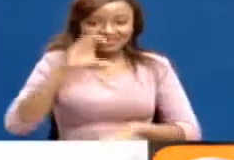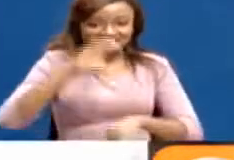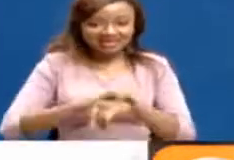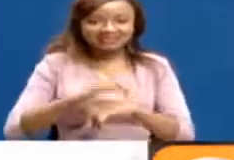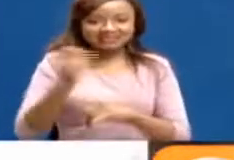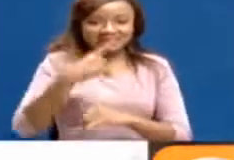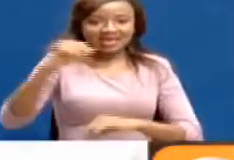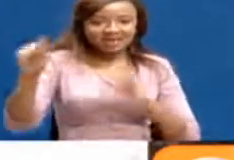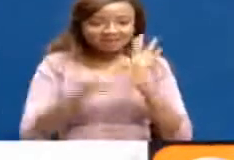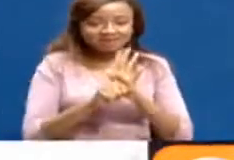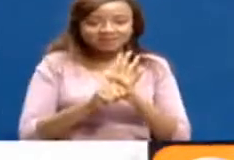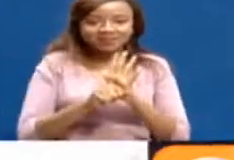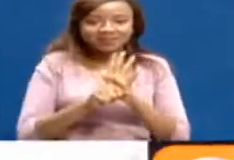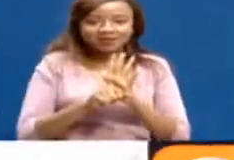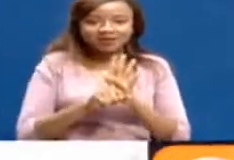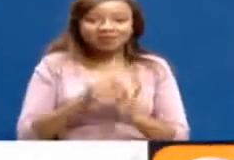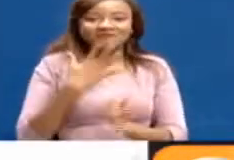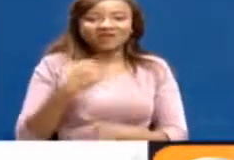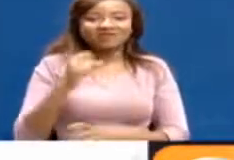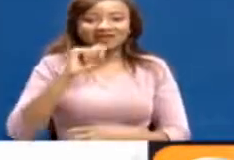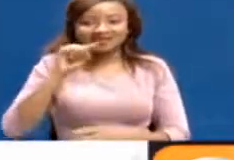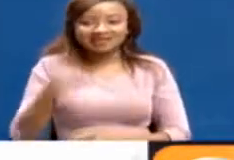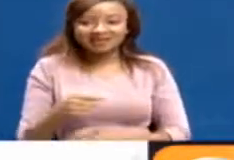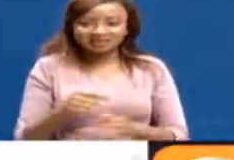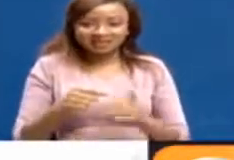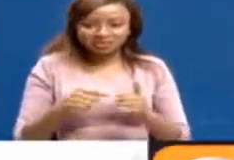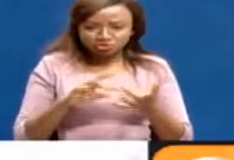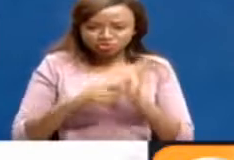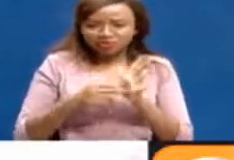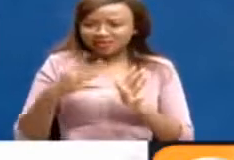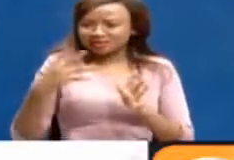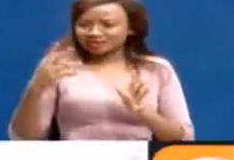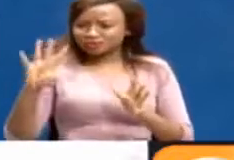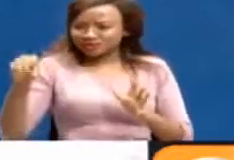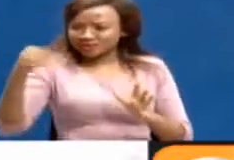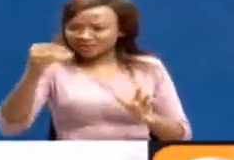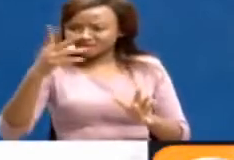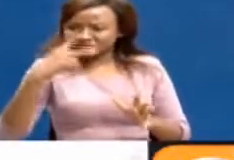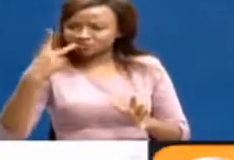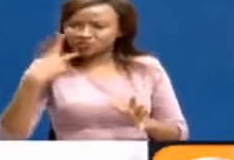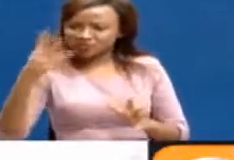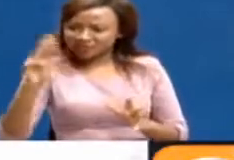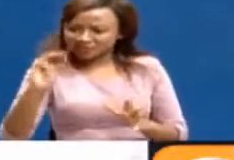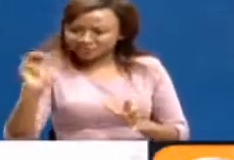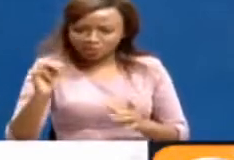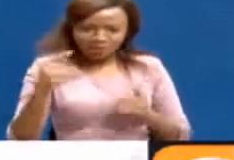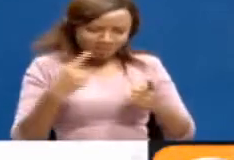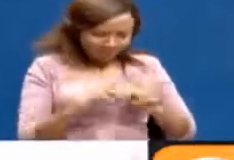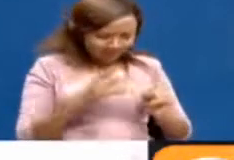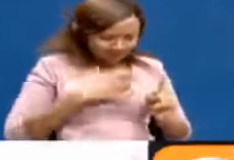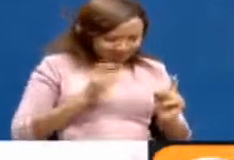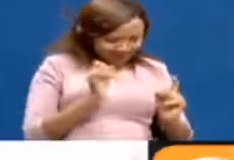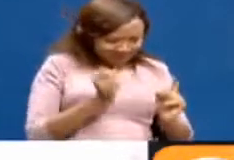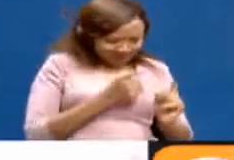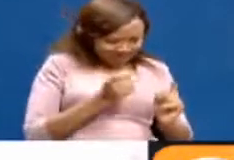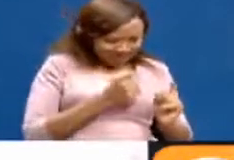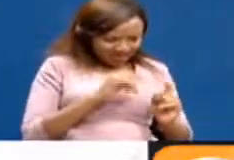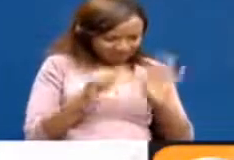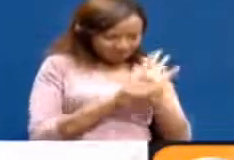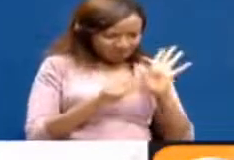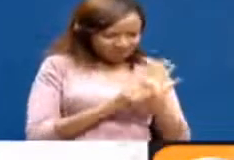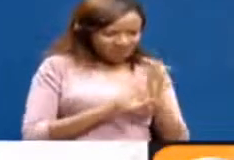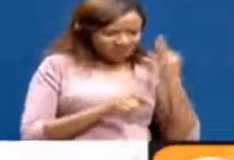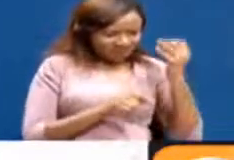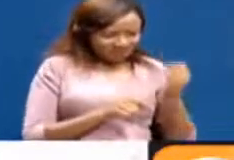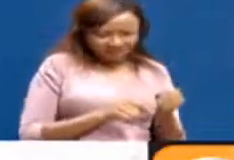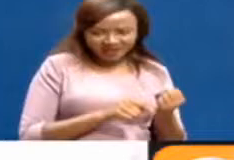33.5 million shillings. Yet there's already 200 million shillings. A lot of savings can be made, and we can make it 200 million plus 35, yes. But a lot of